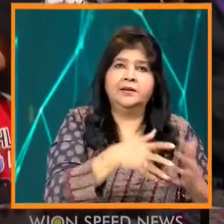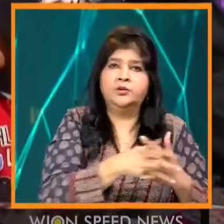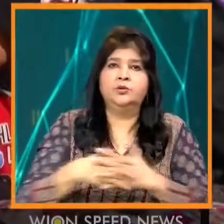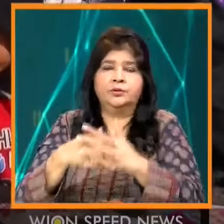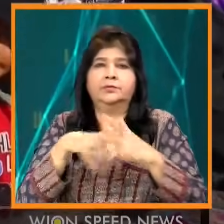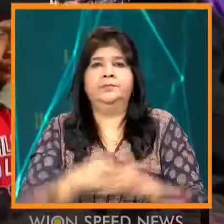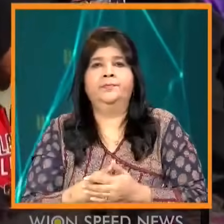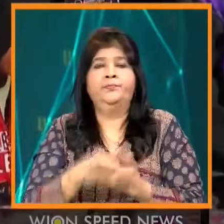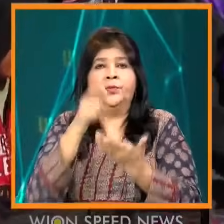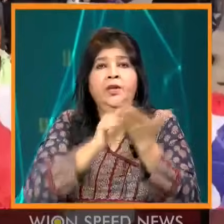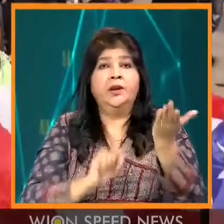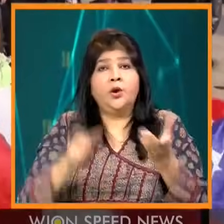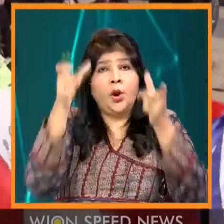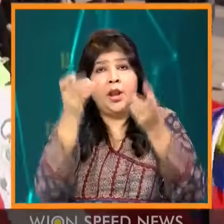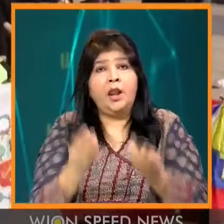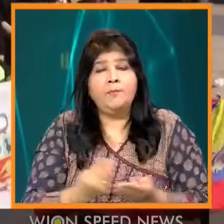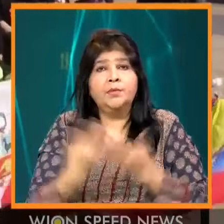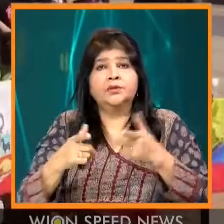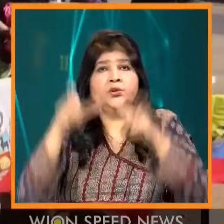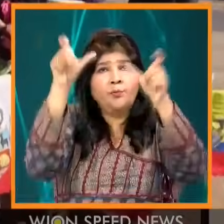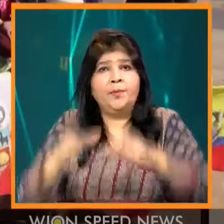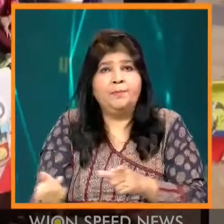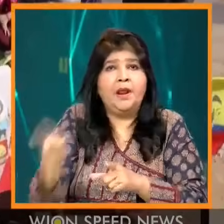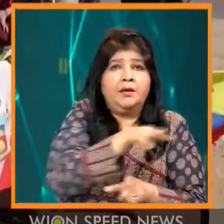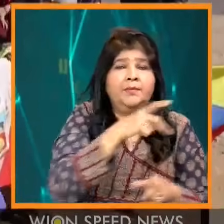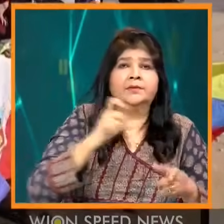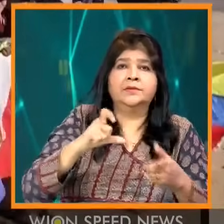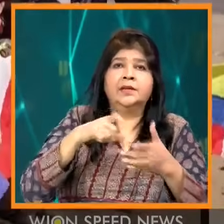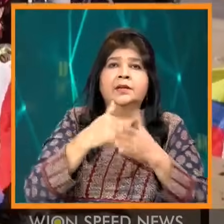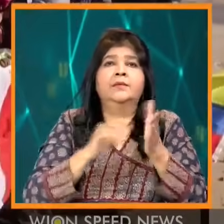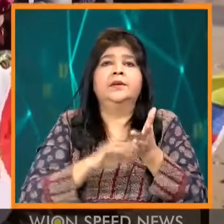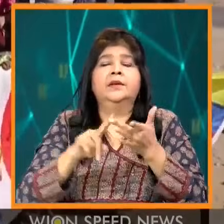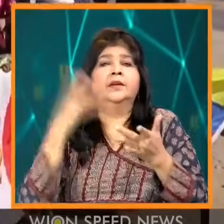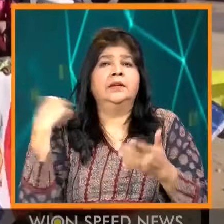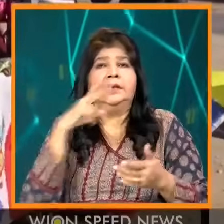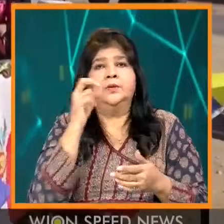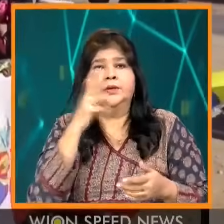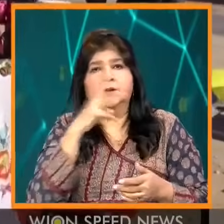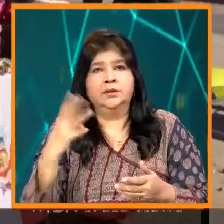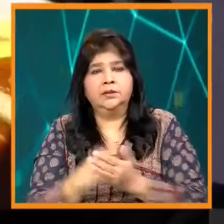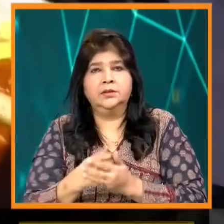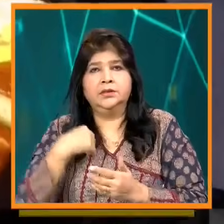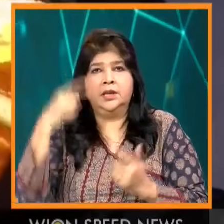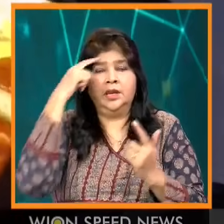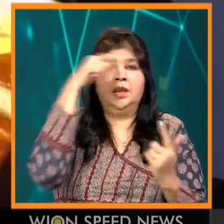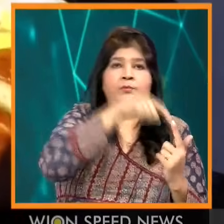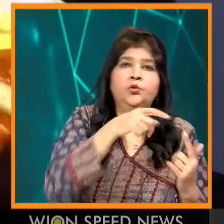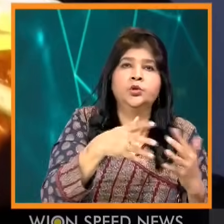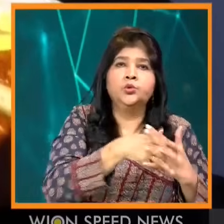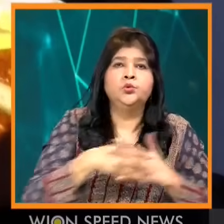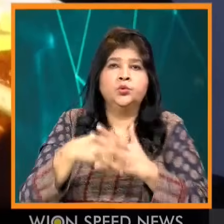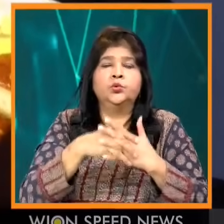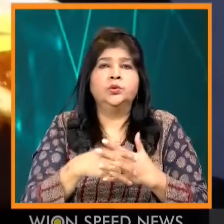States. A record number of migrants traveled across Central America and Mexico in 2023, and they aim to reach the United States,